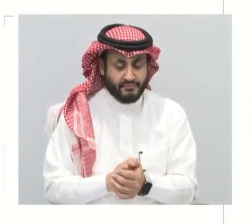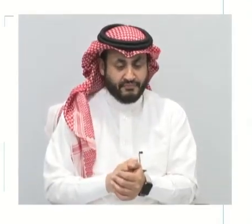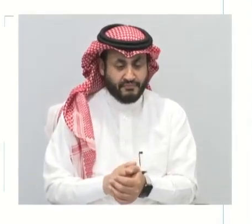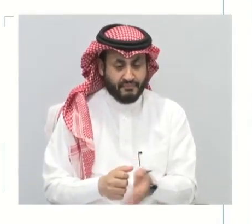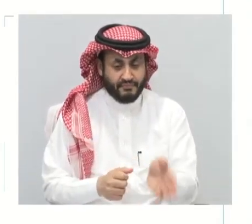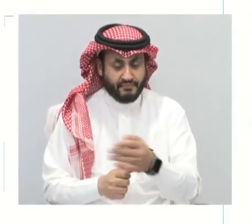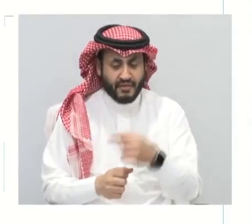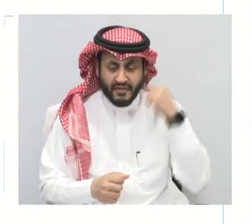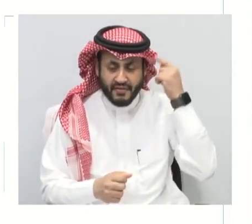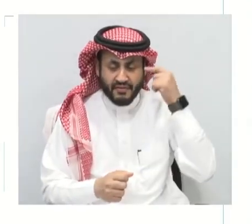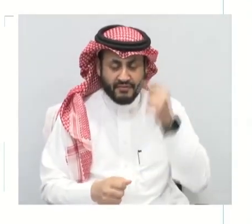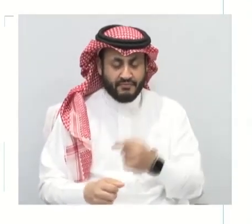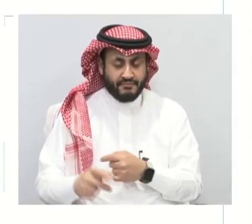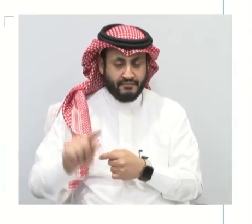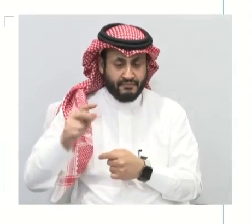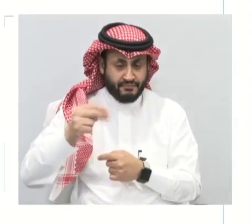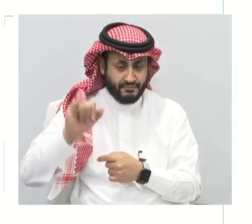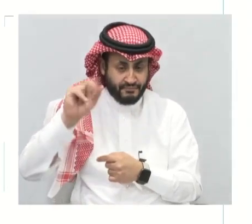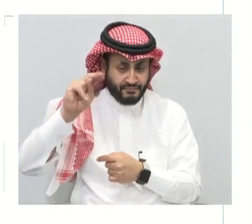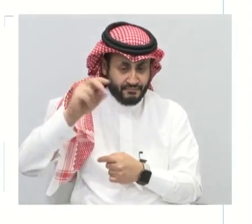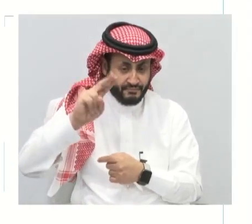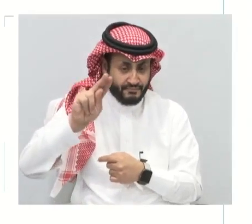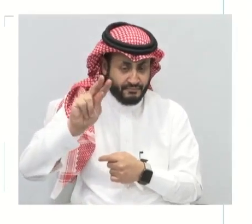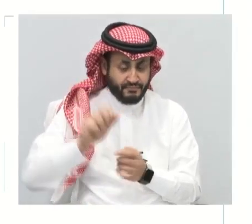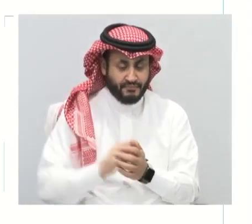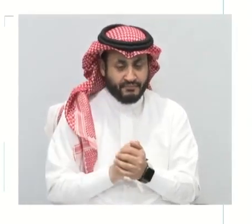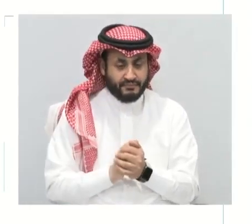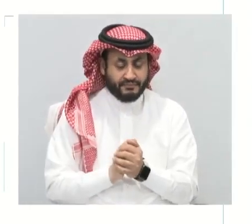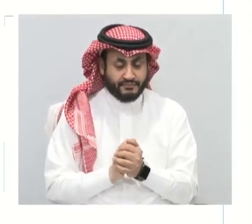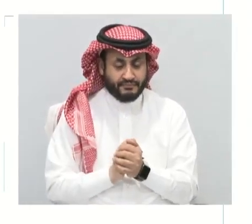well. Think, the past of think is thought, and the past